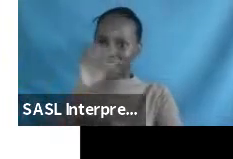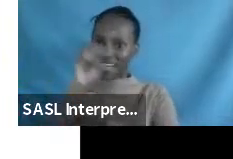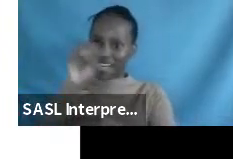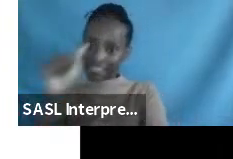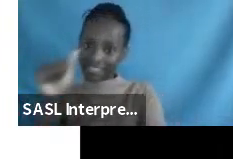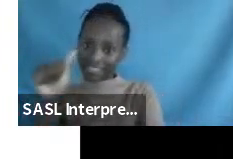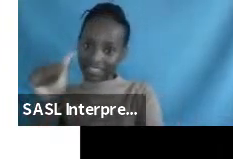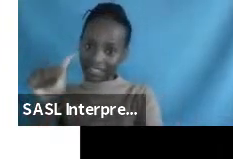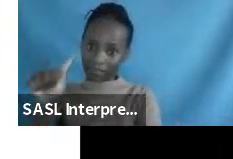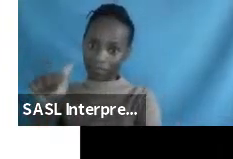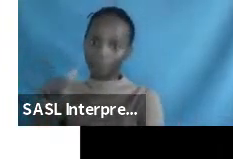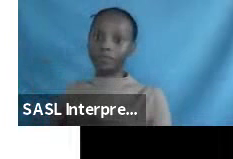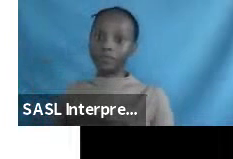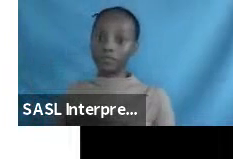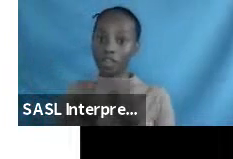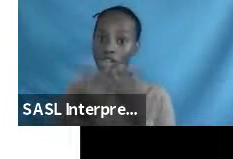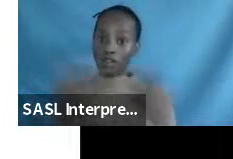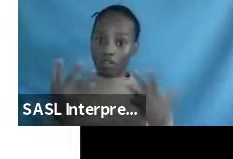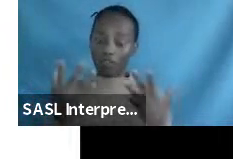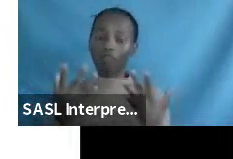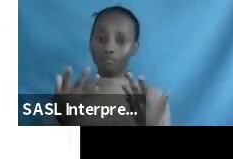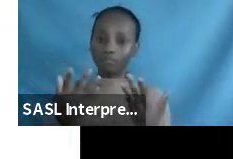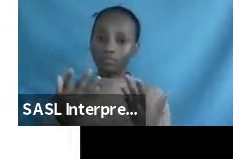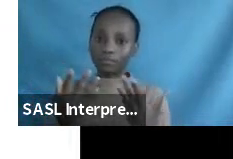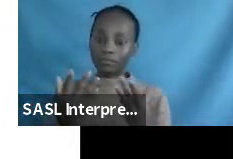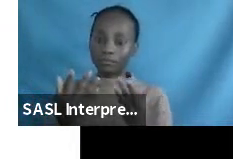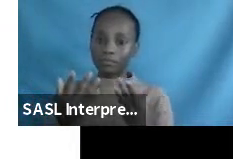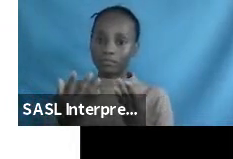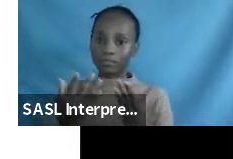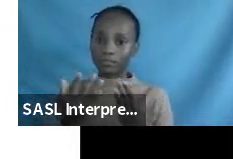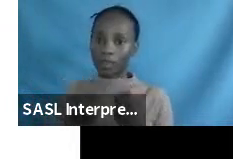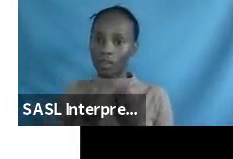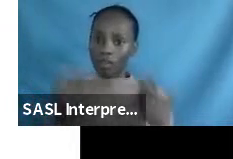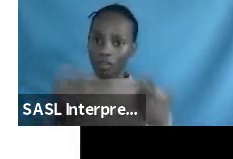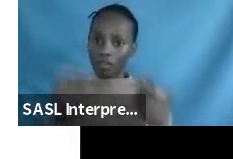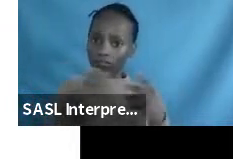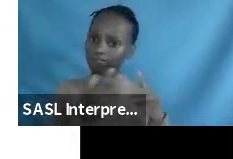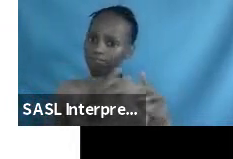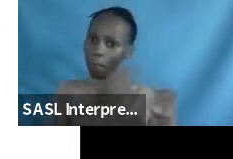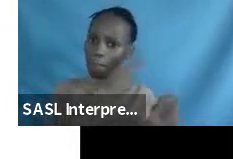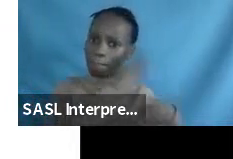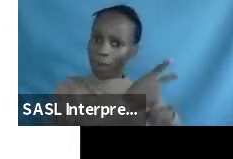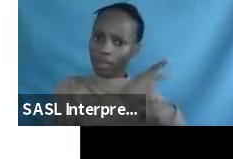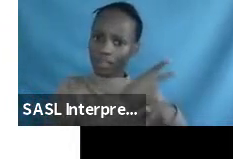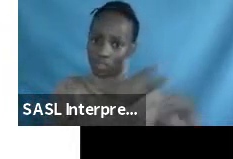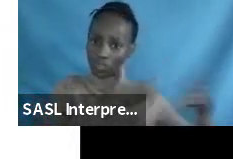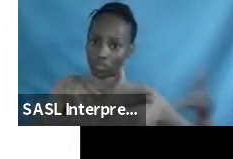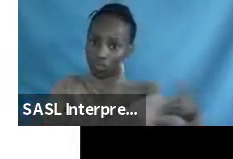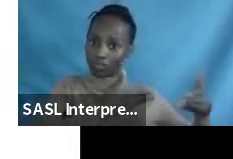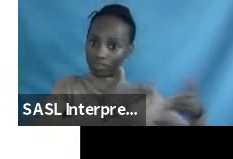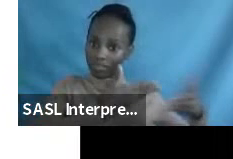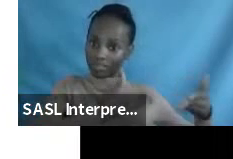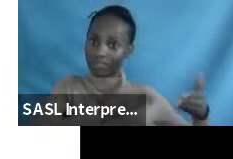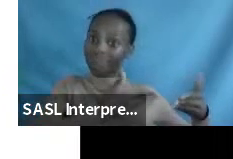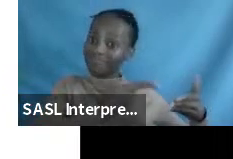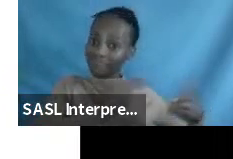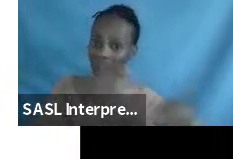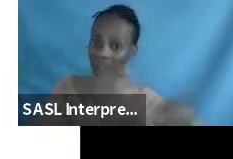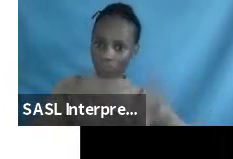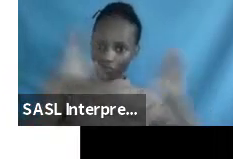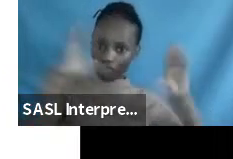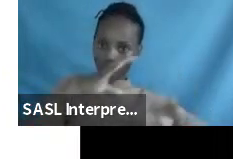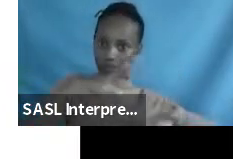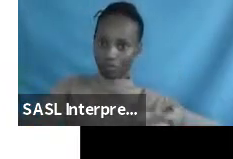consumers as to the quality and origin of the product and services. This is where we need to look at what kind of